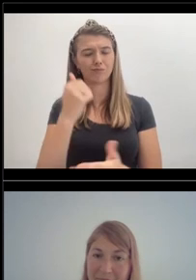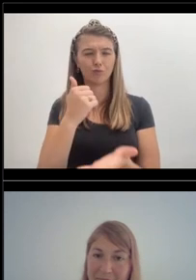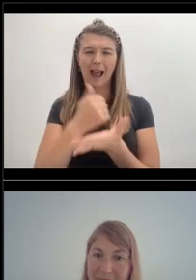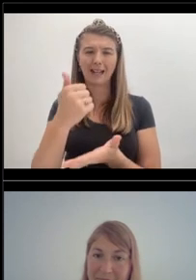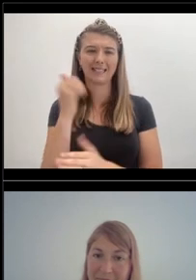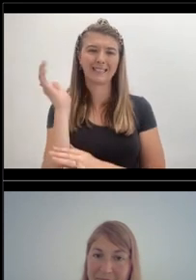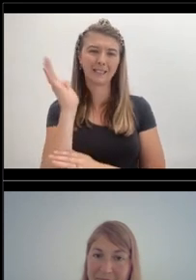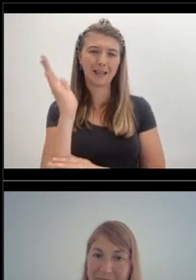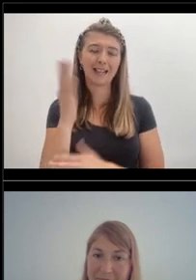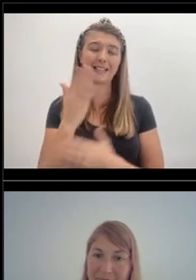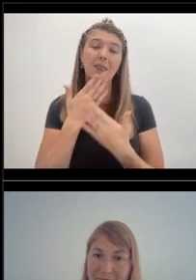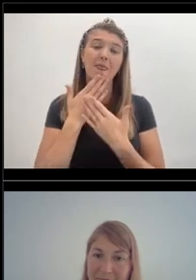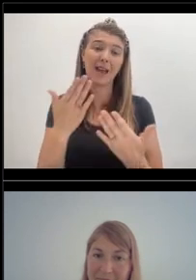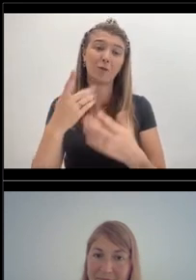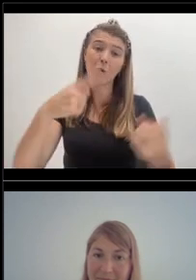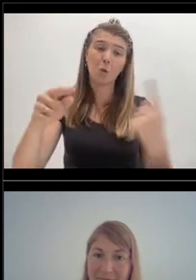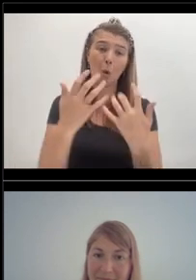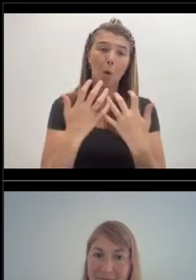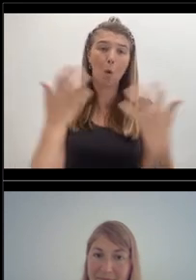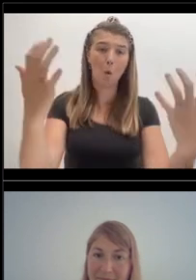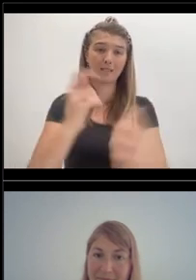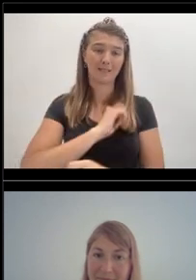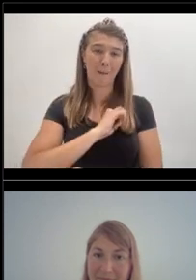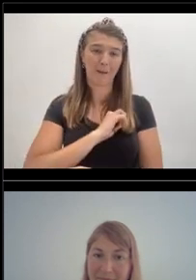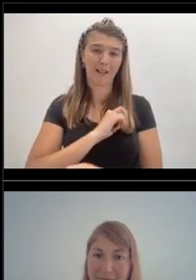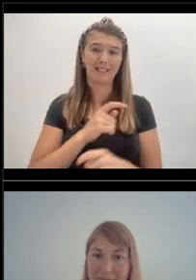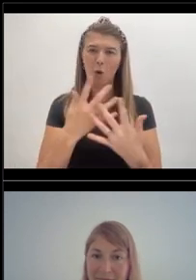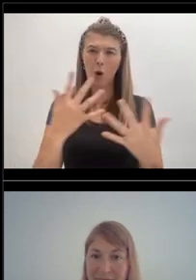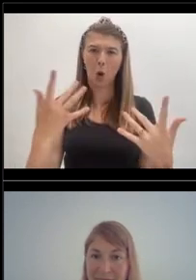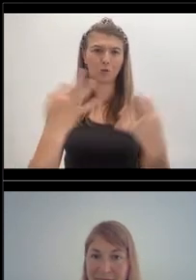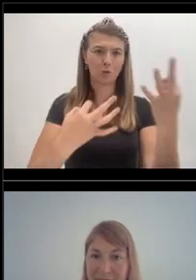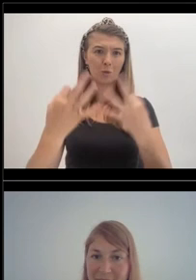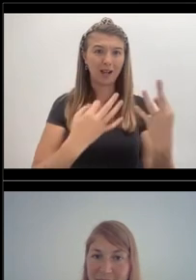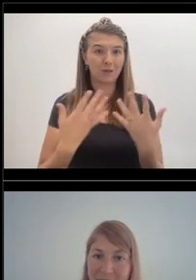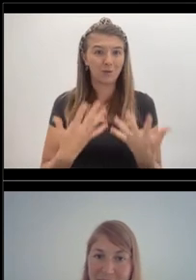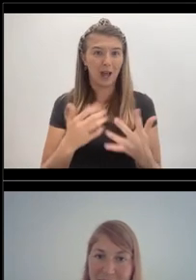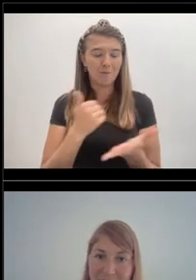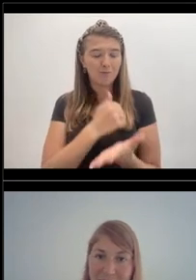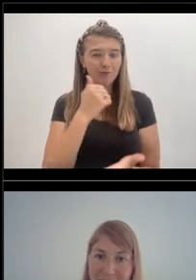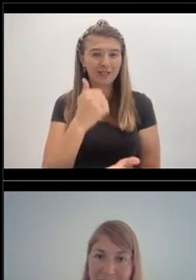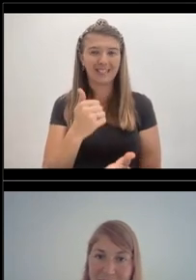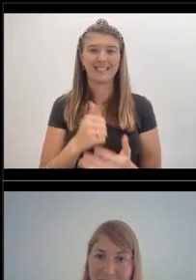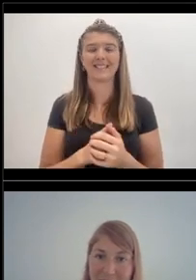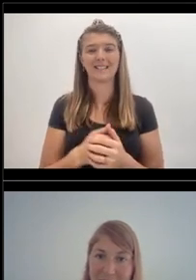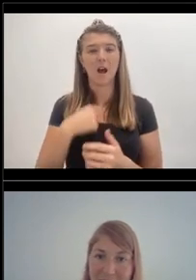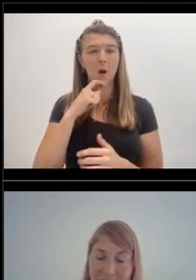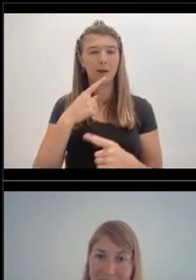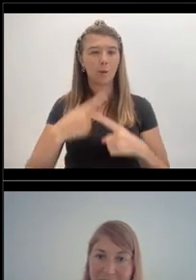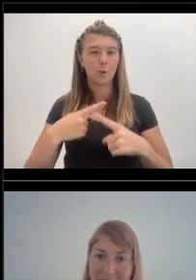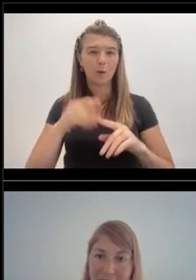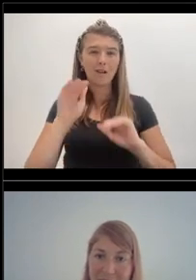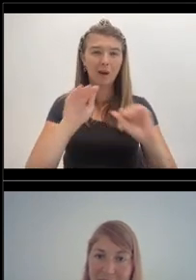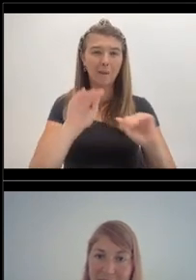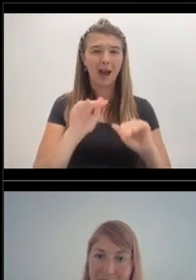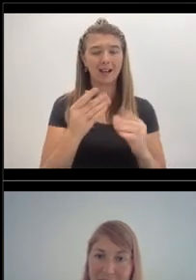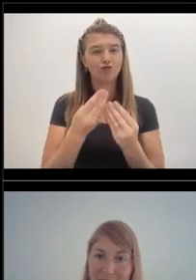thanks to all of our wonderful audience members and for all those questions that you sent through today. I'll just quickly remind you of the resources I